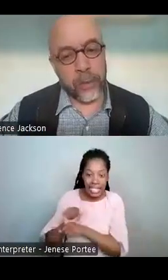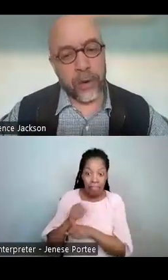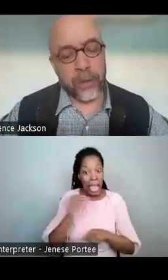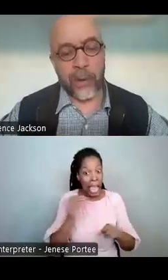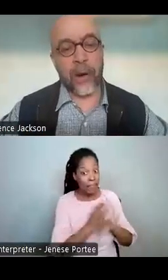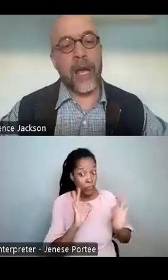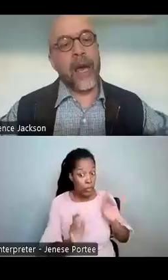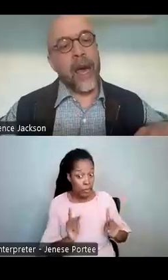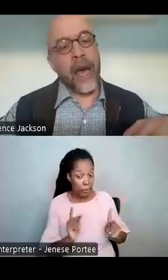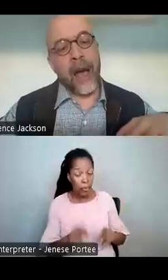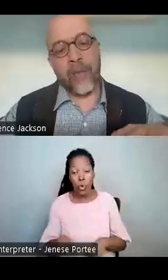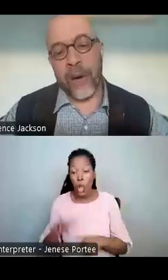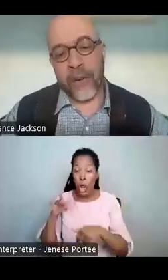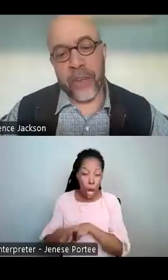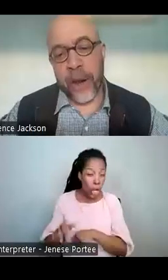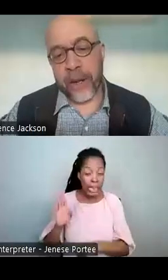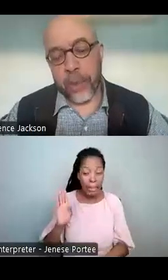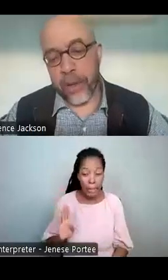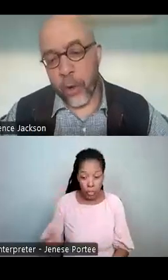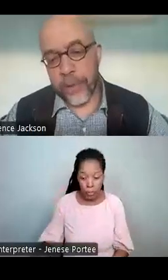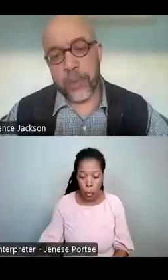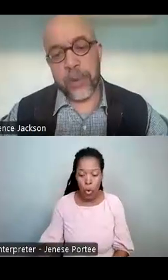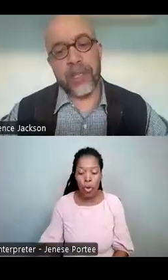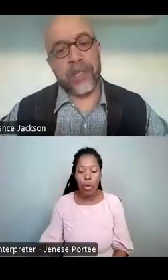early Baltimore, where there might